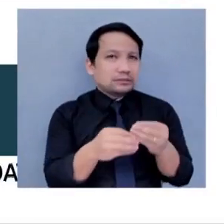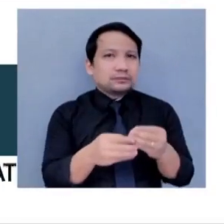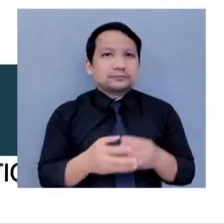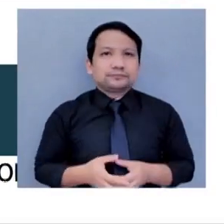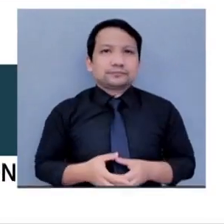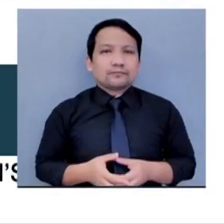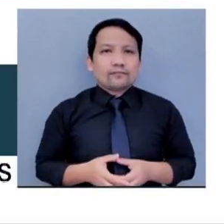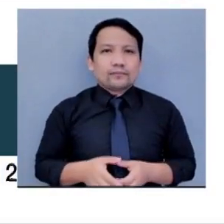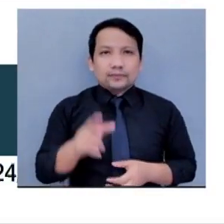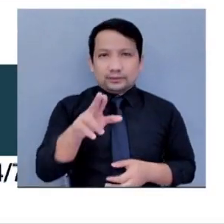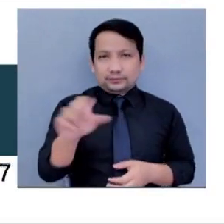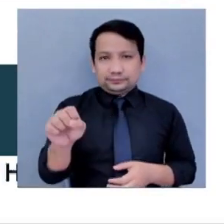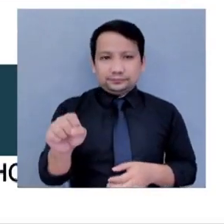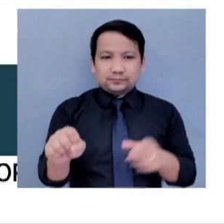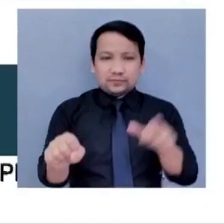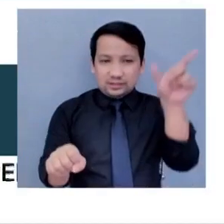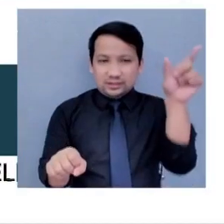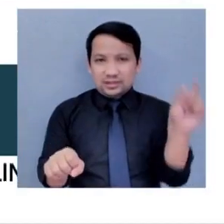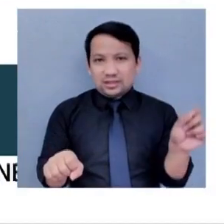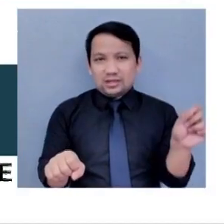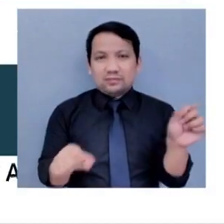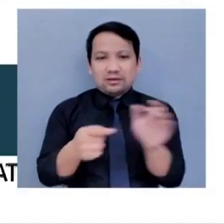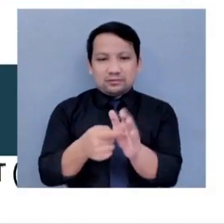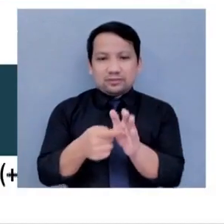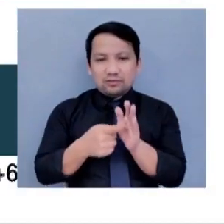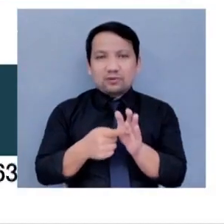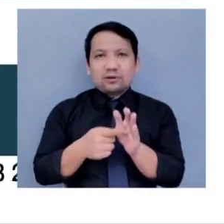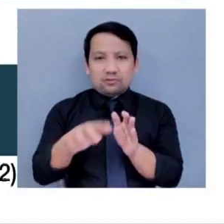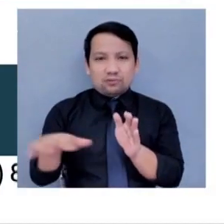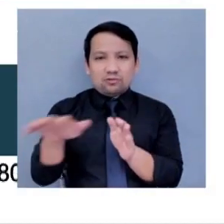and Italy already requiring